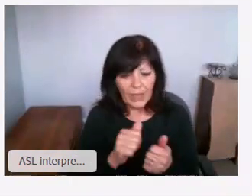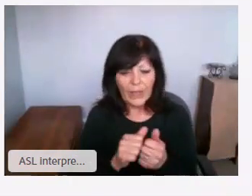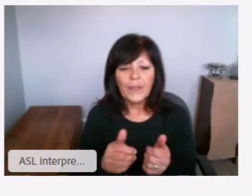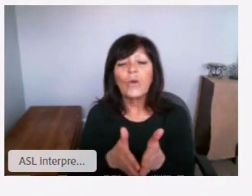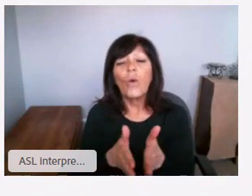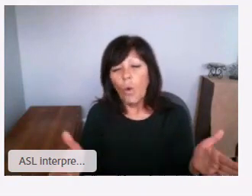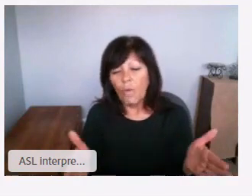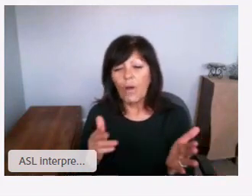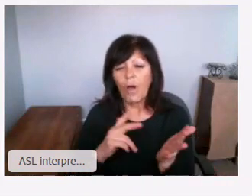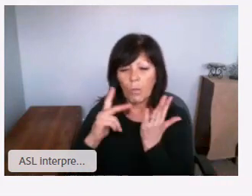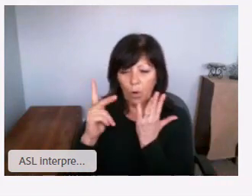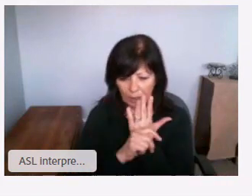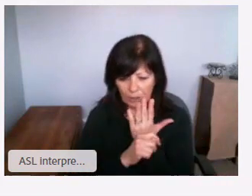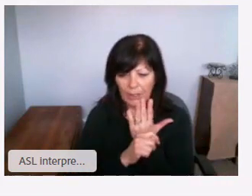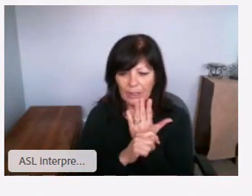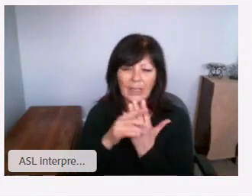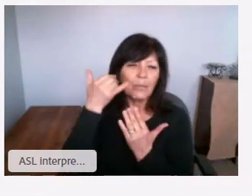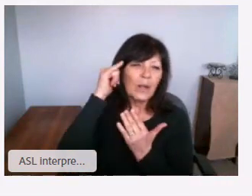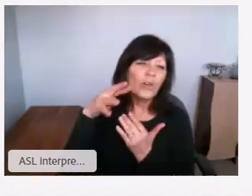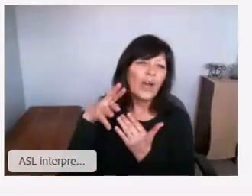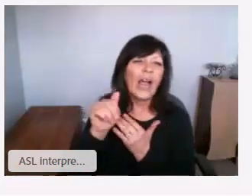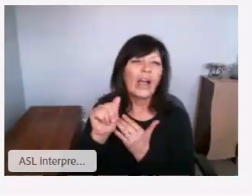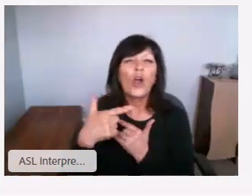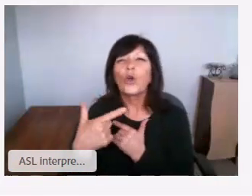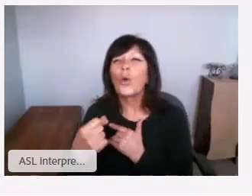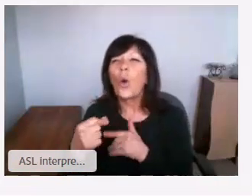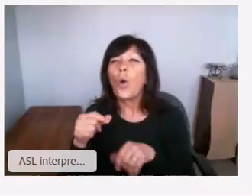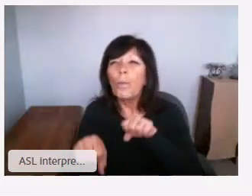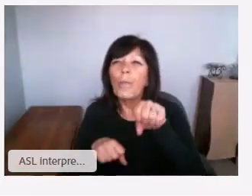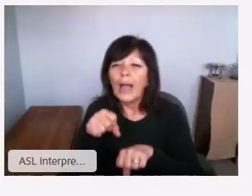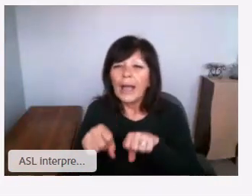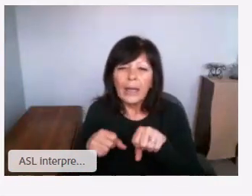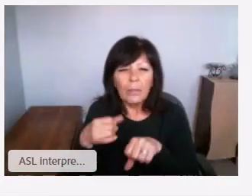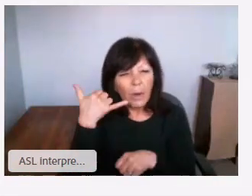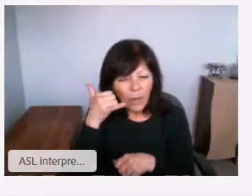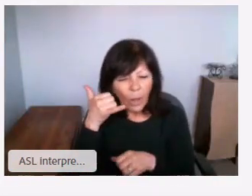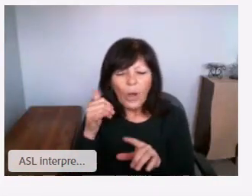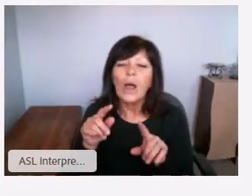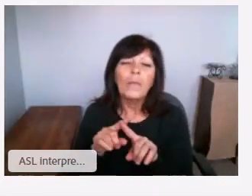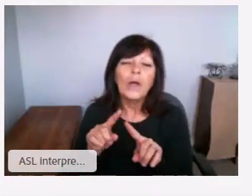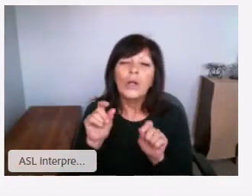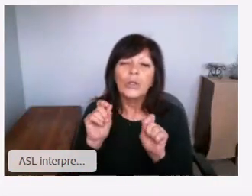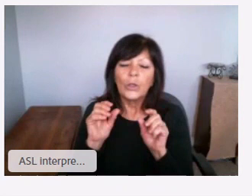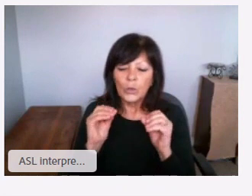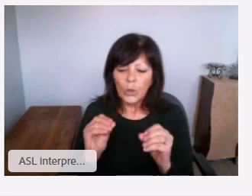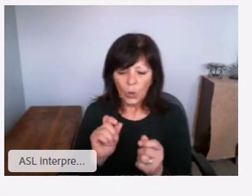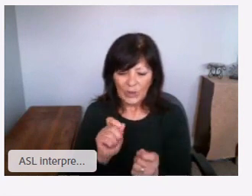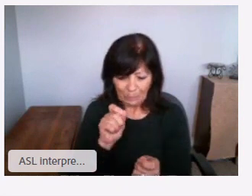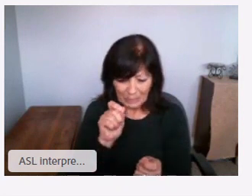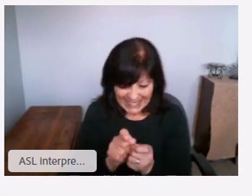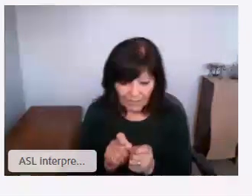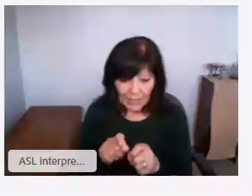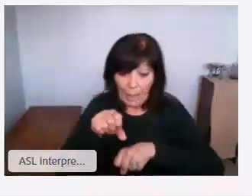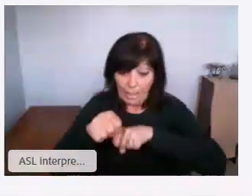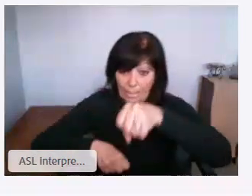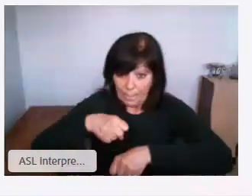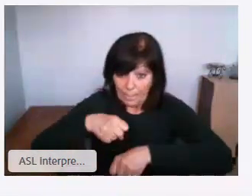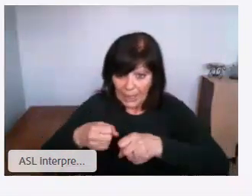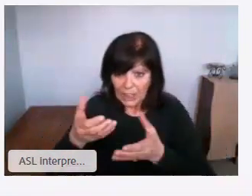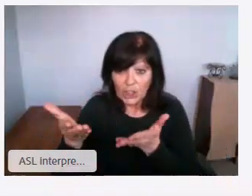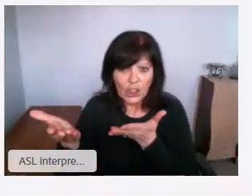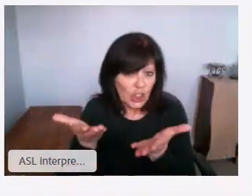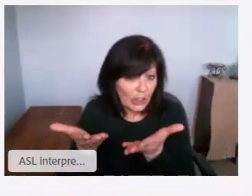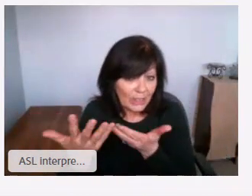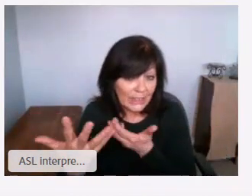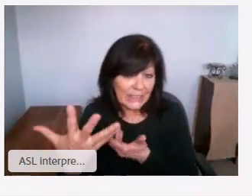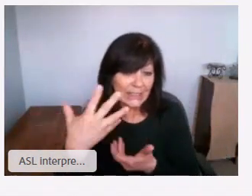like Go Buffalo Niagara and Go Bike Buffalo. There's no specific bicycle services that are incorporated into the